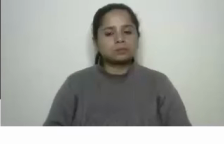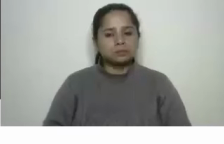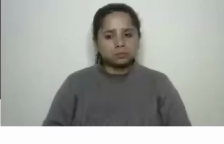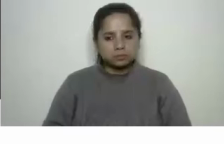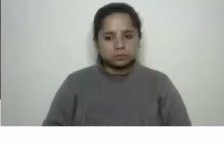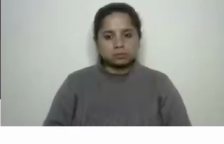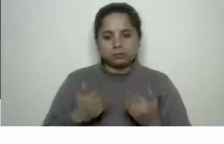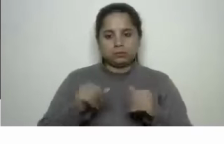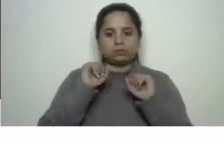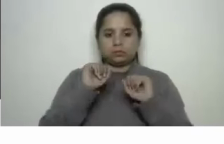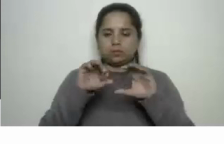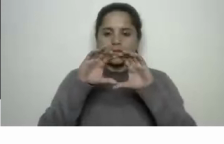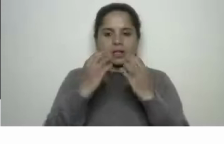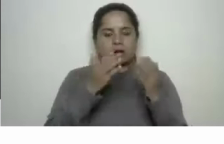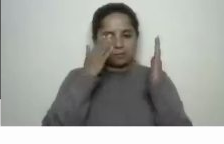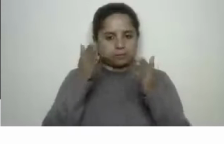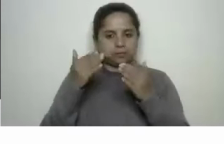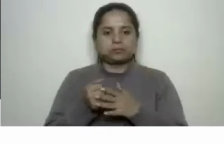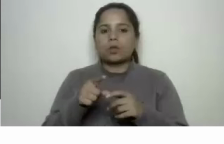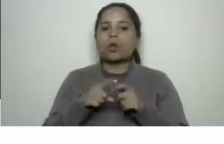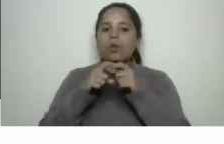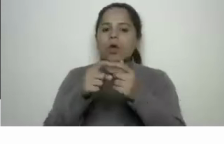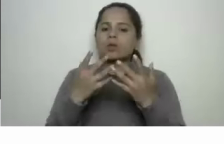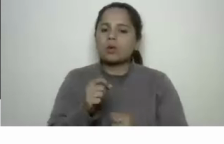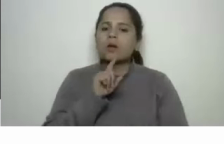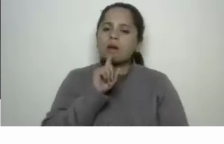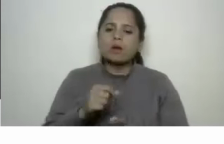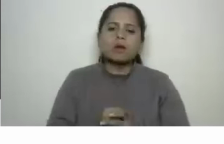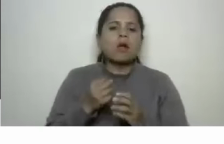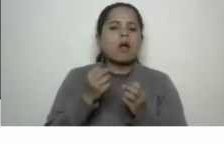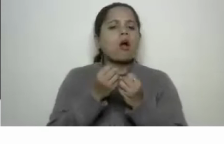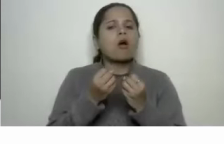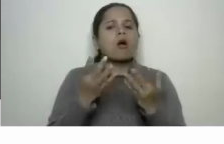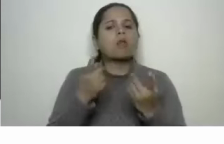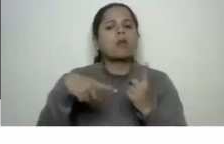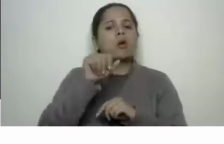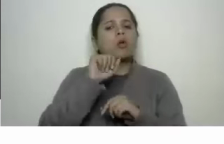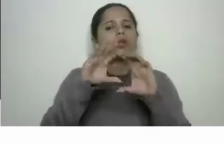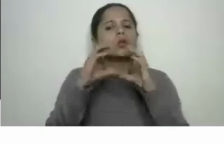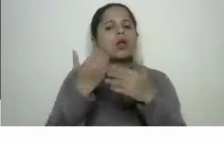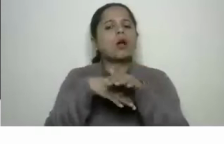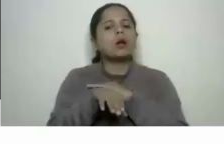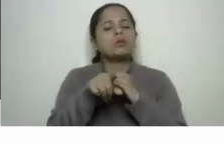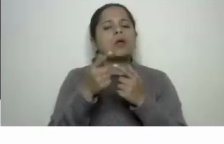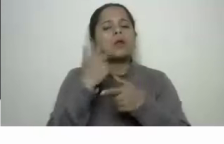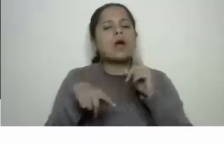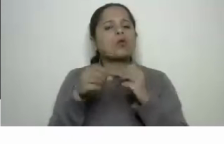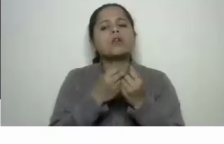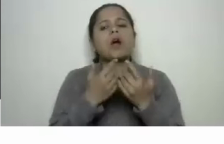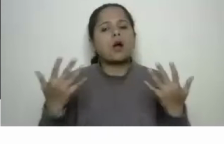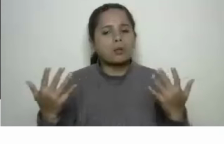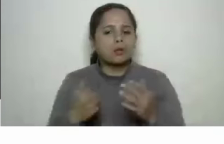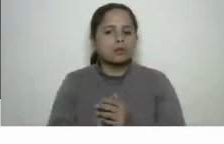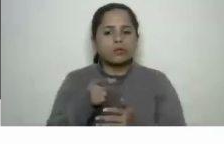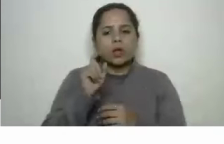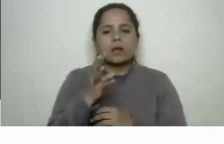to your classroom. And here's a question for you. How many languages does your classroom host? You can just type